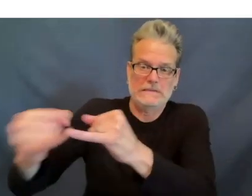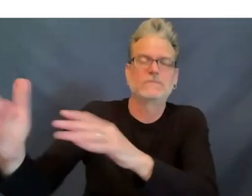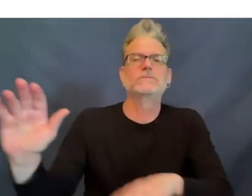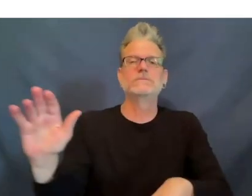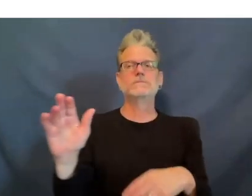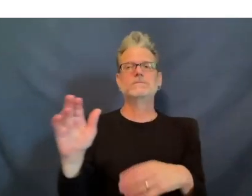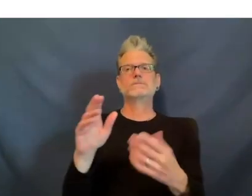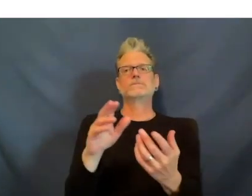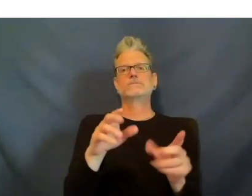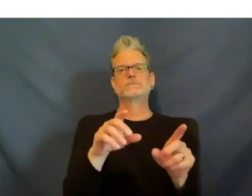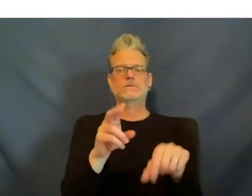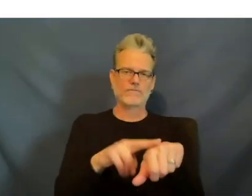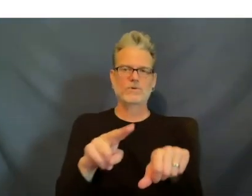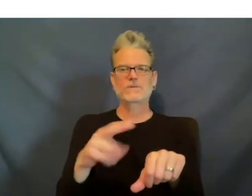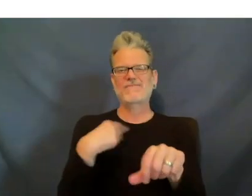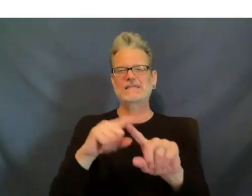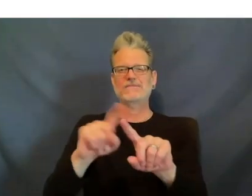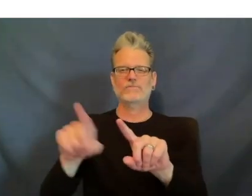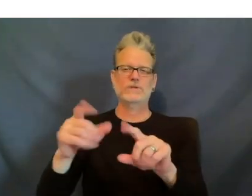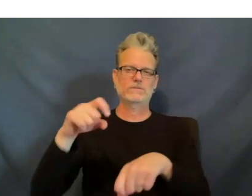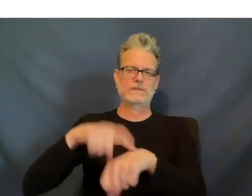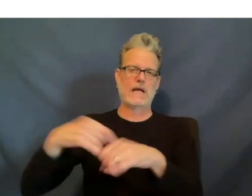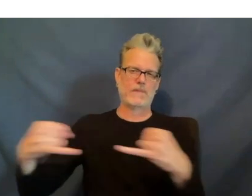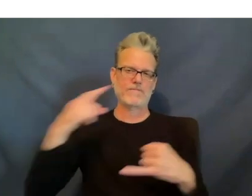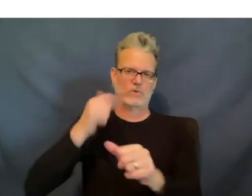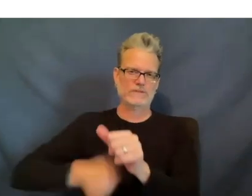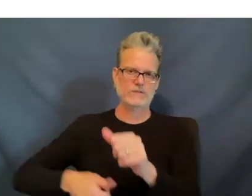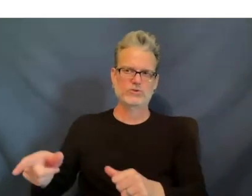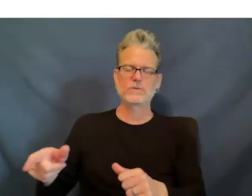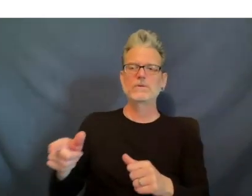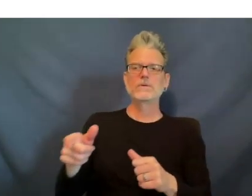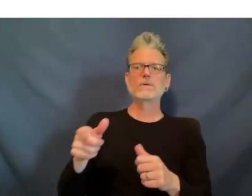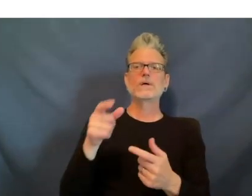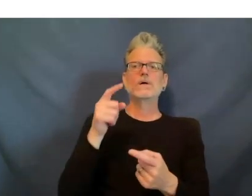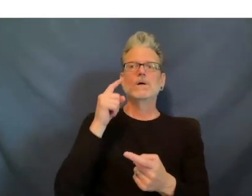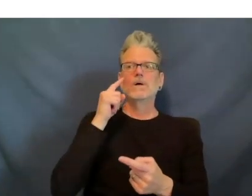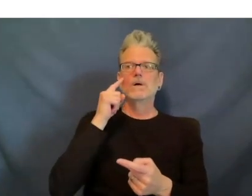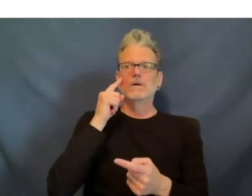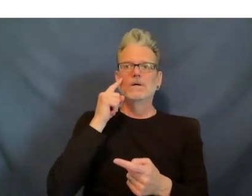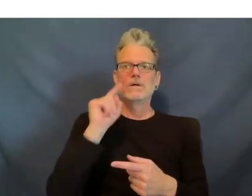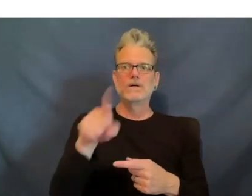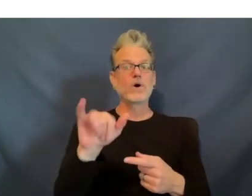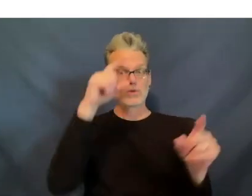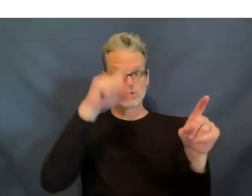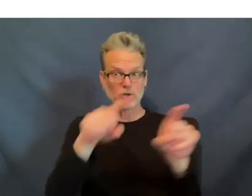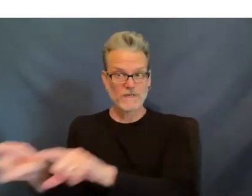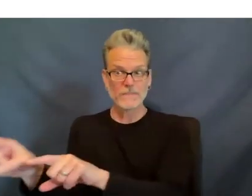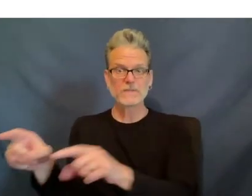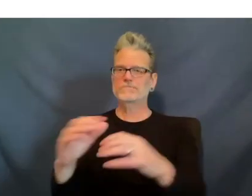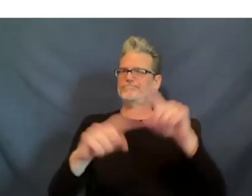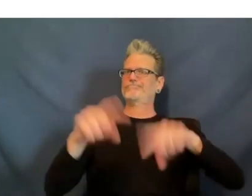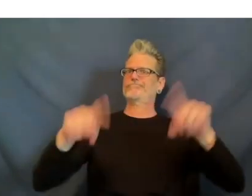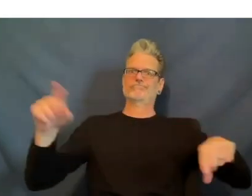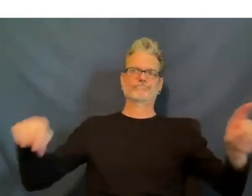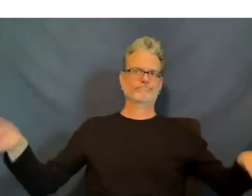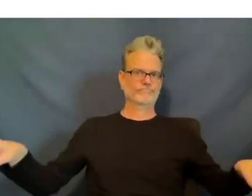different maximum terms. On the scale and scope of work encompassed in agreements, this can also be quite variable. Agreements